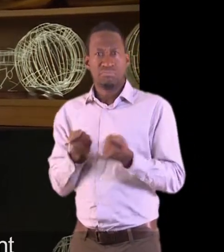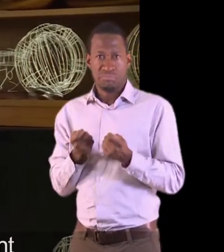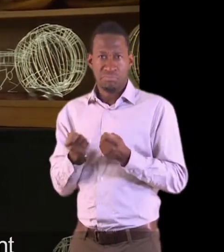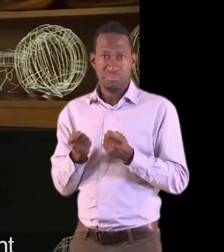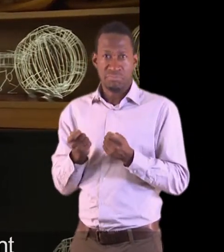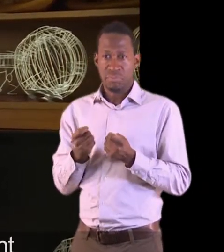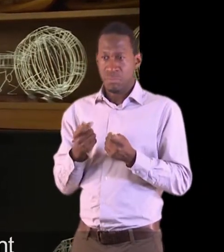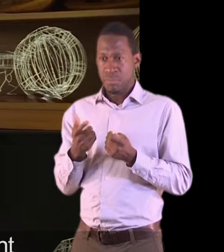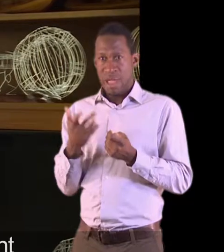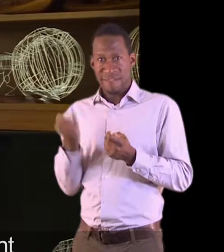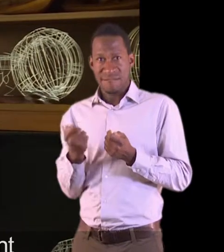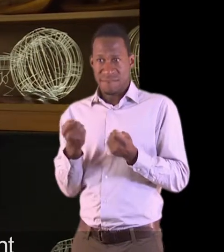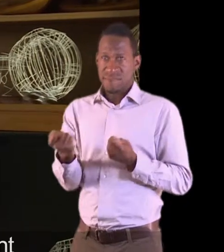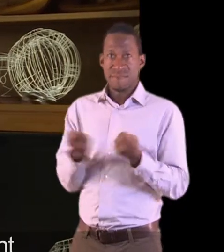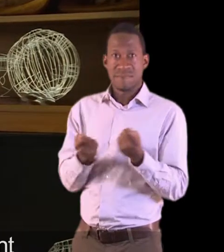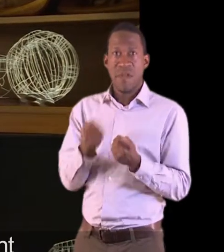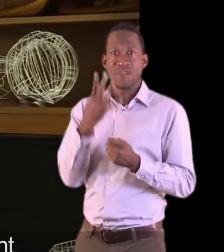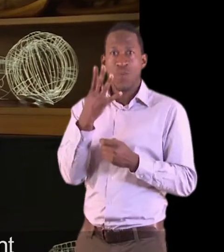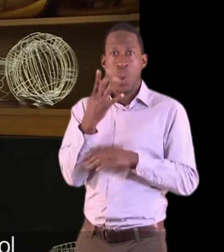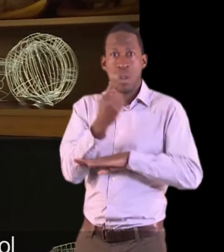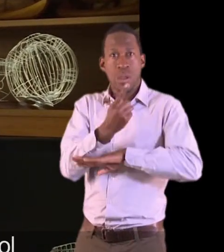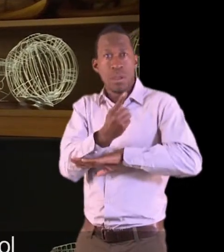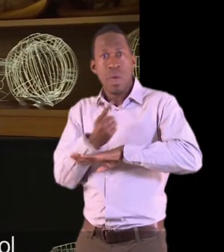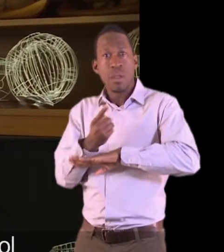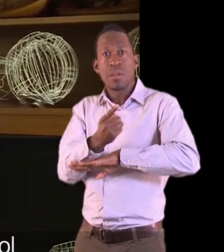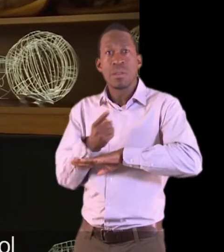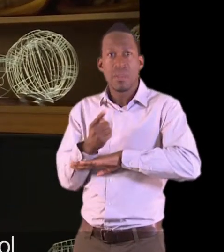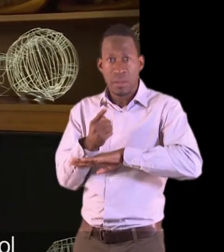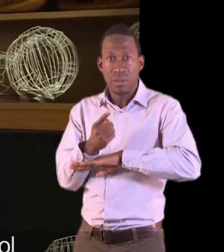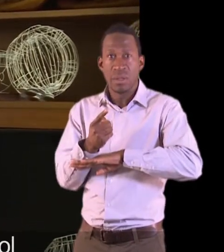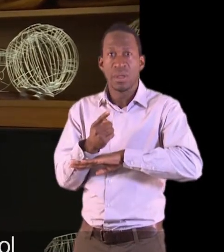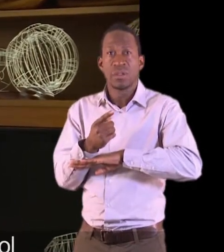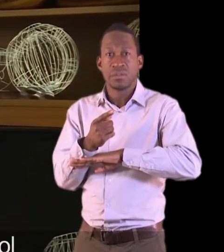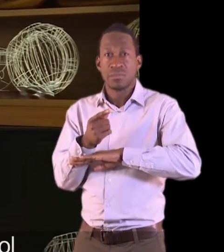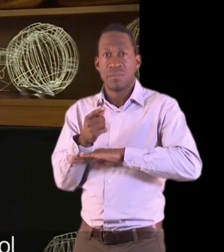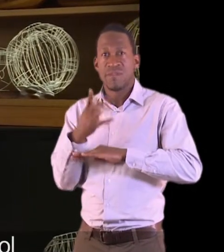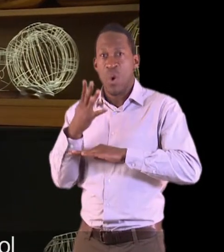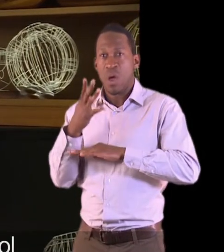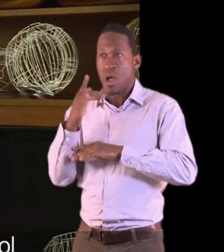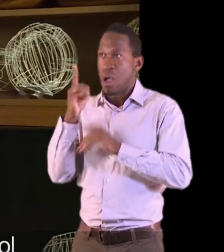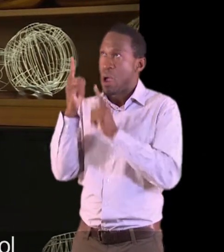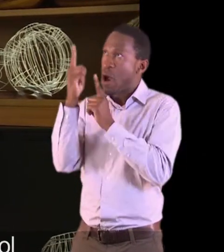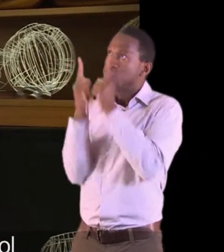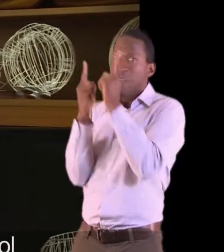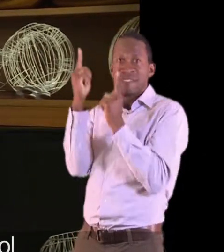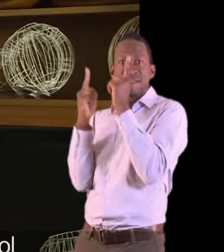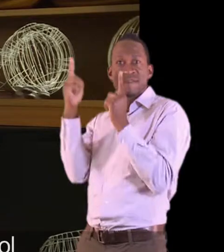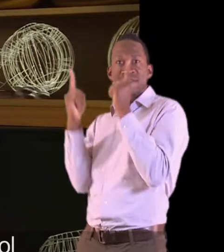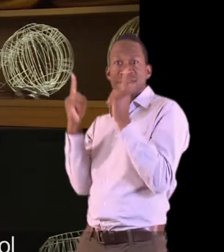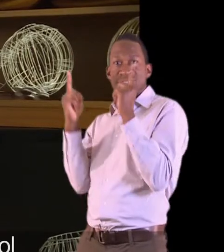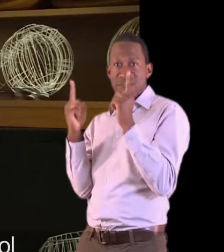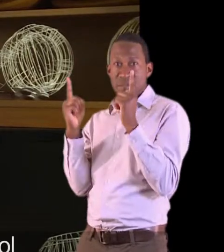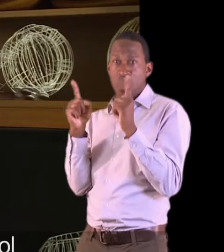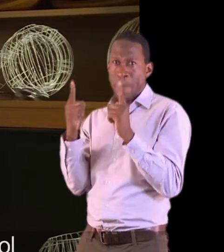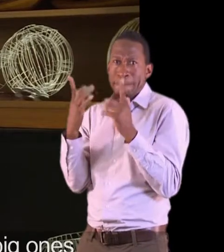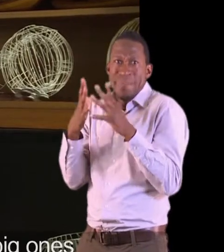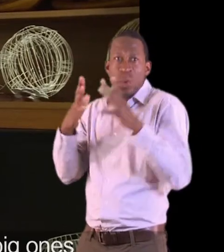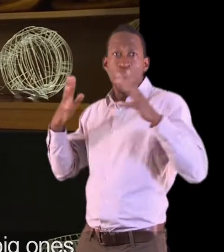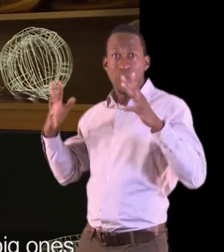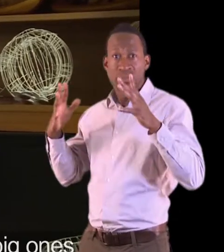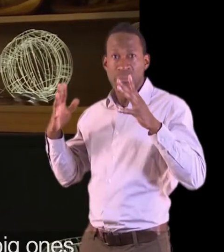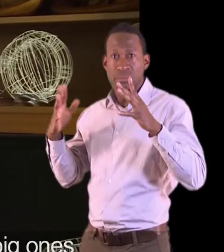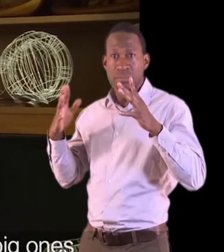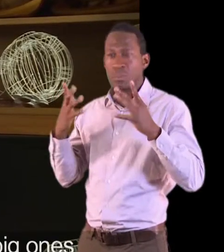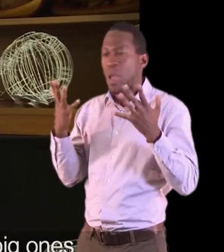he was a sergeant in the Home Guard, and he had control over 4 guns,